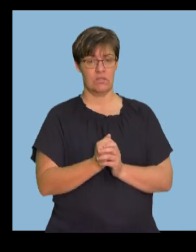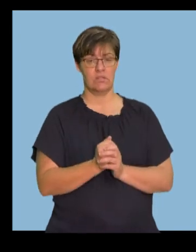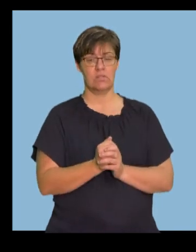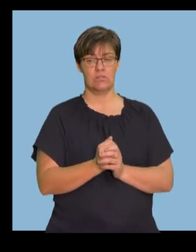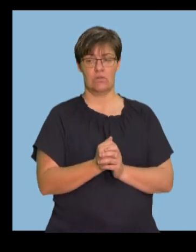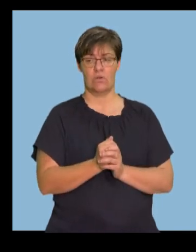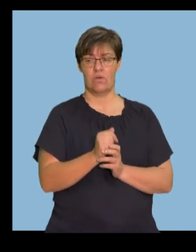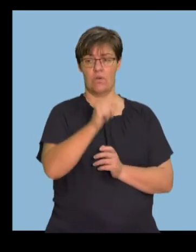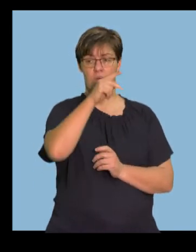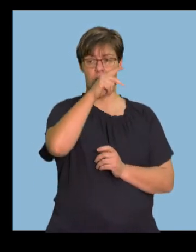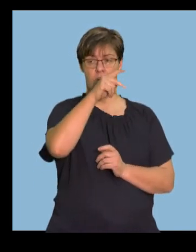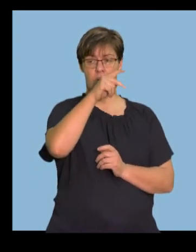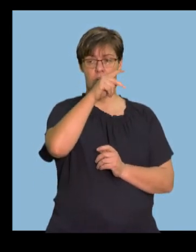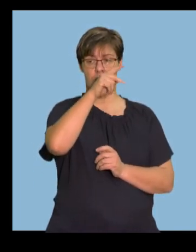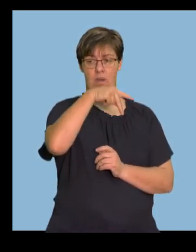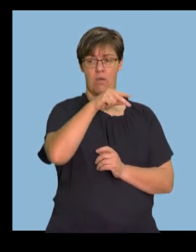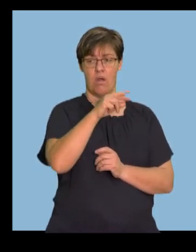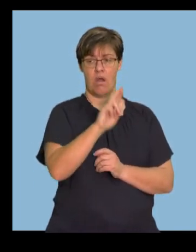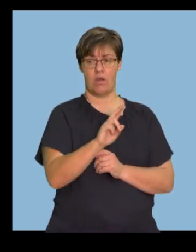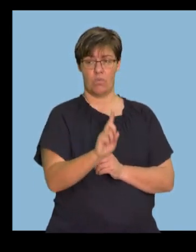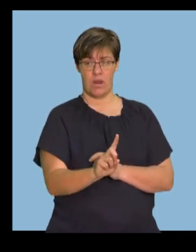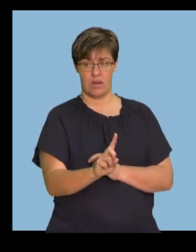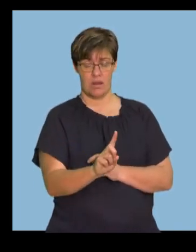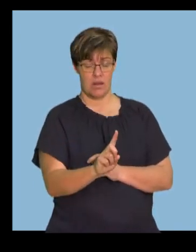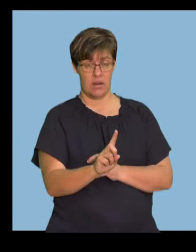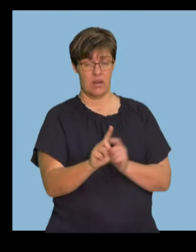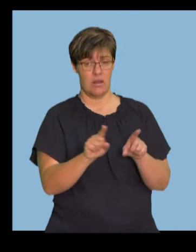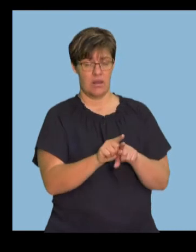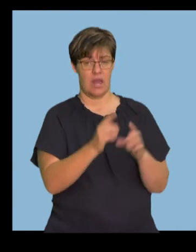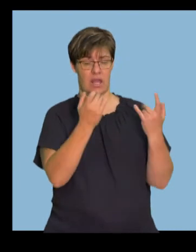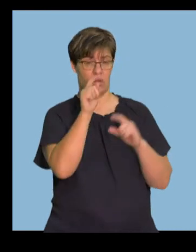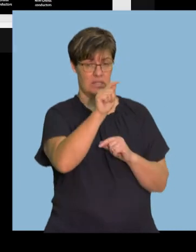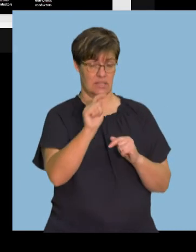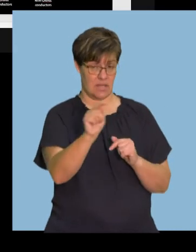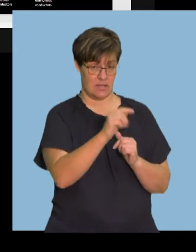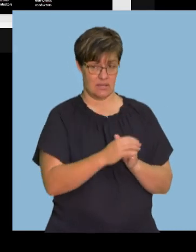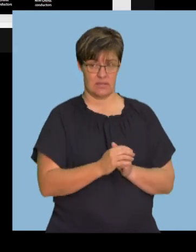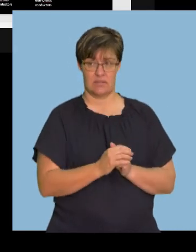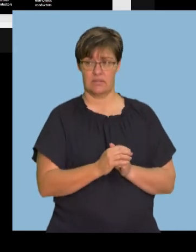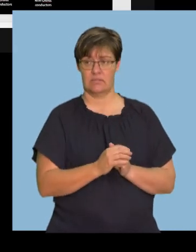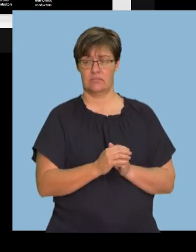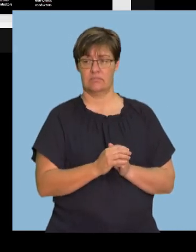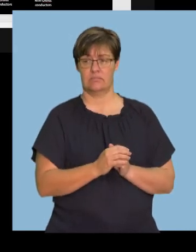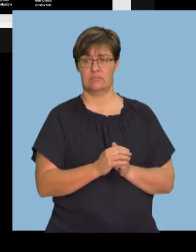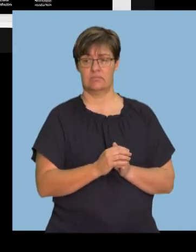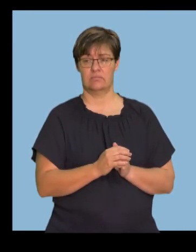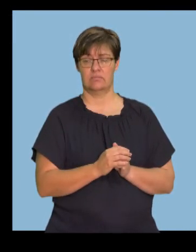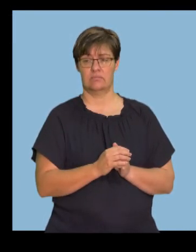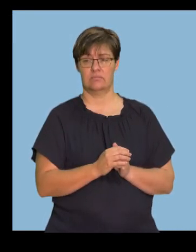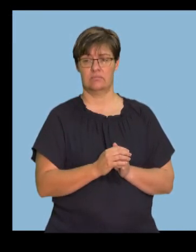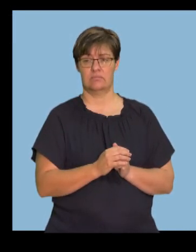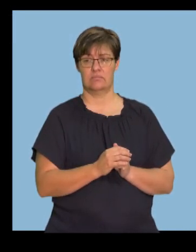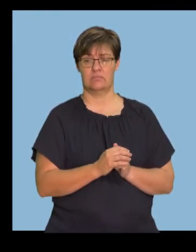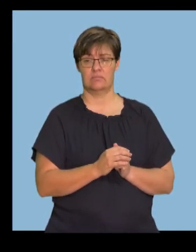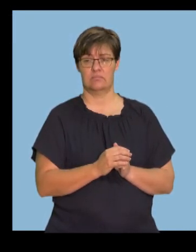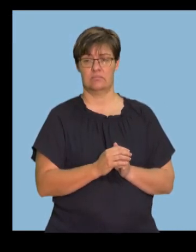for R1, okay, P for R1 is equals to, let's go to our calculator, right? Okay,